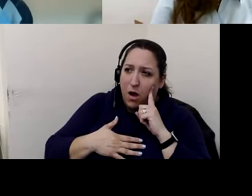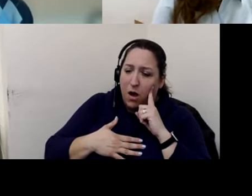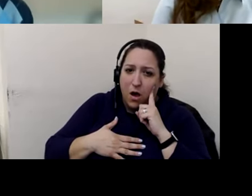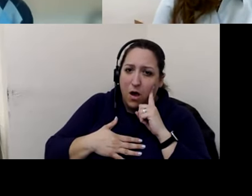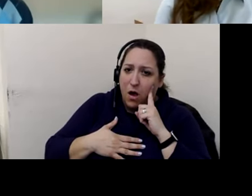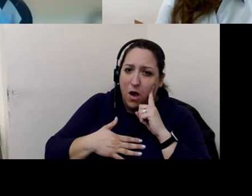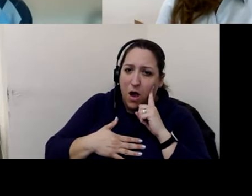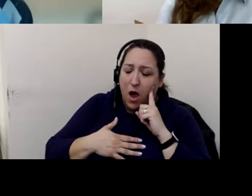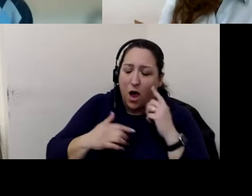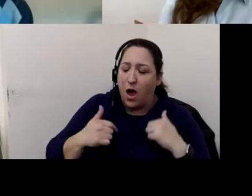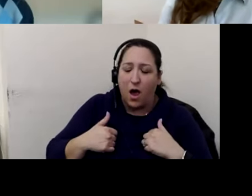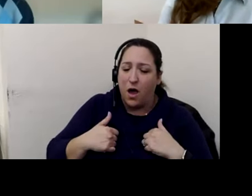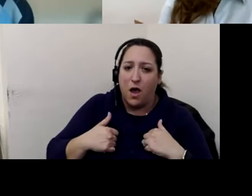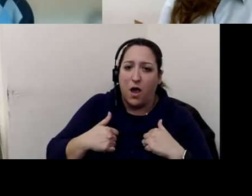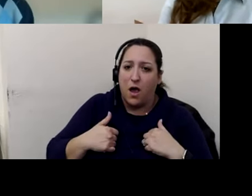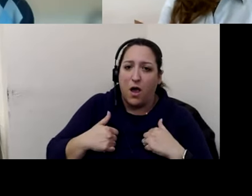was